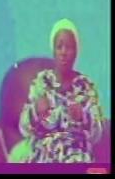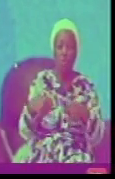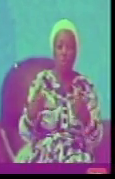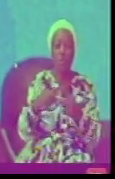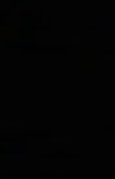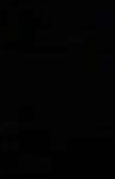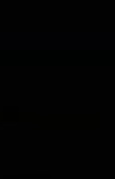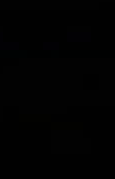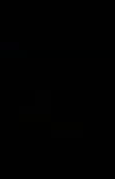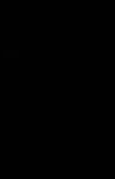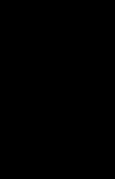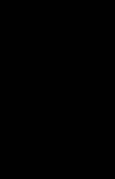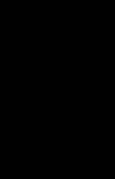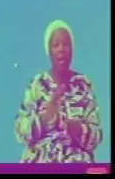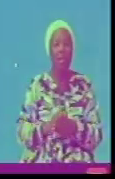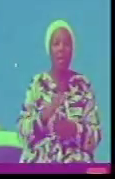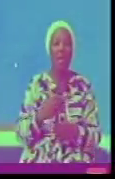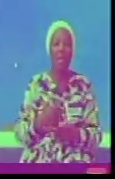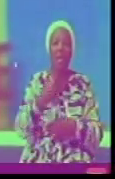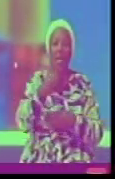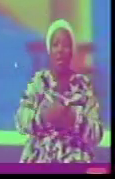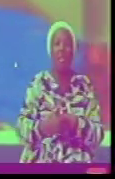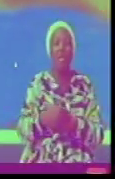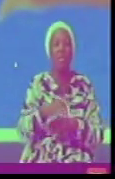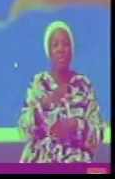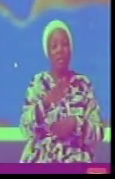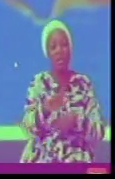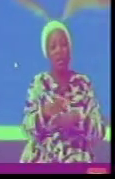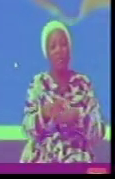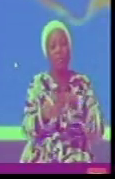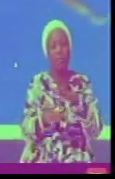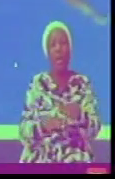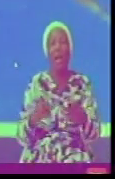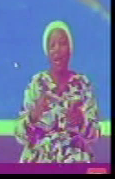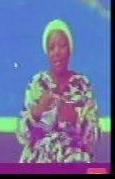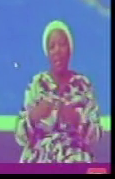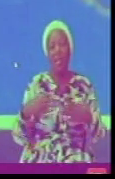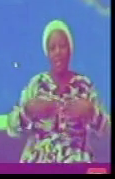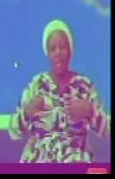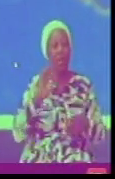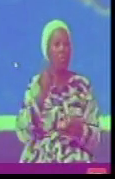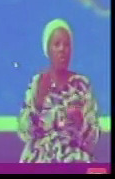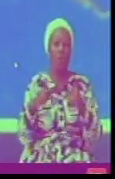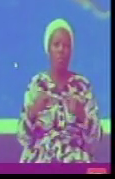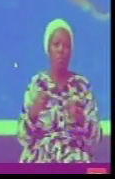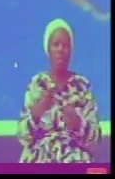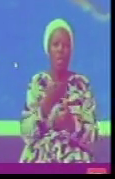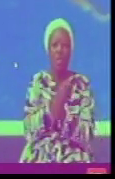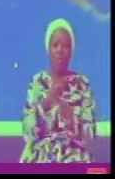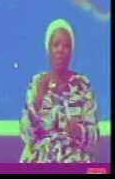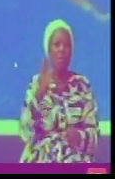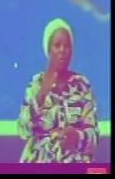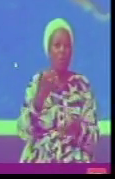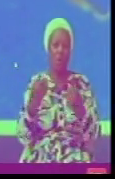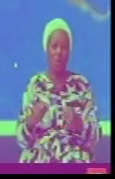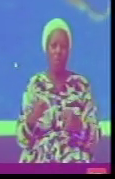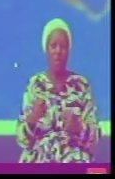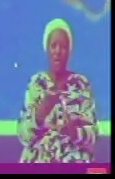sequence of that corruption. Then you go to the next step, healing will